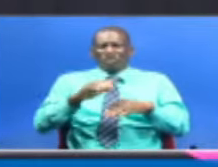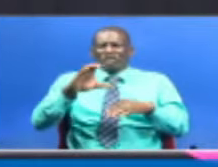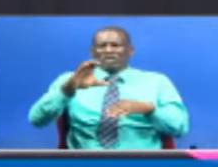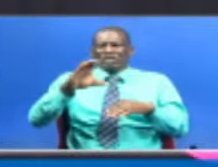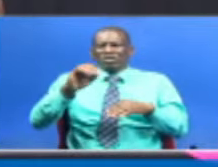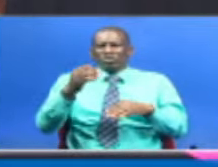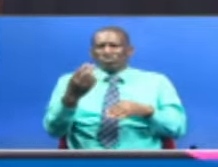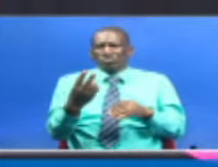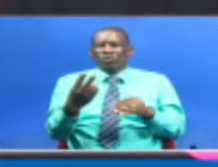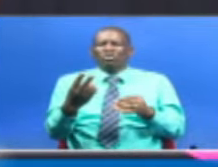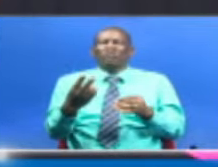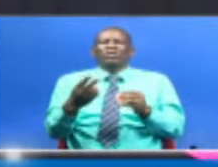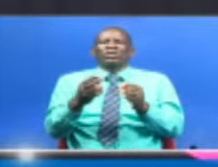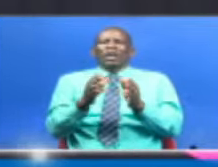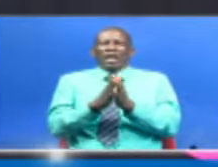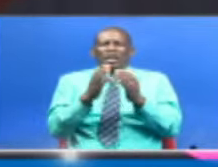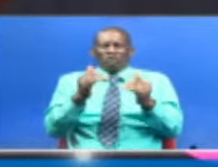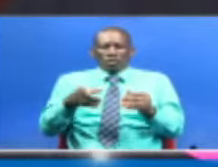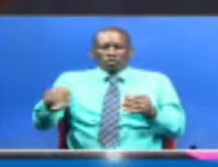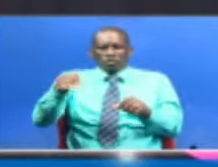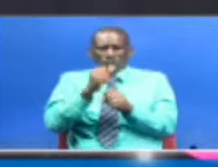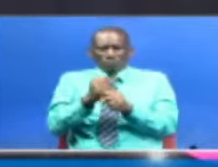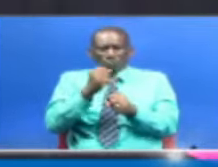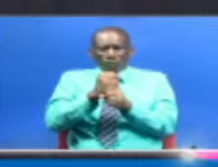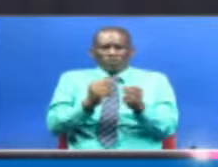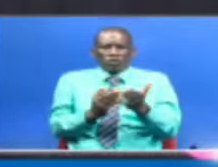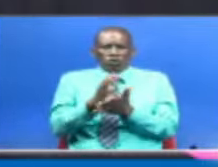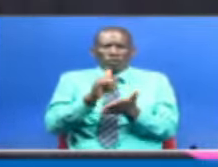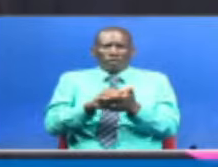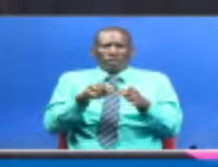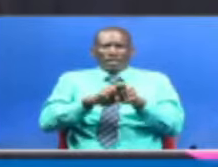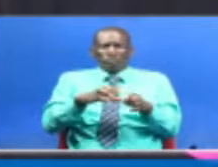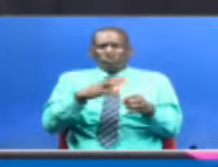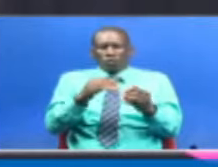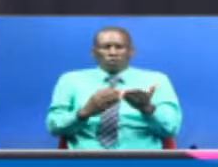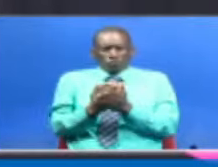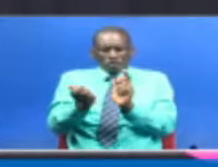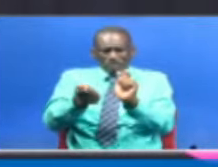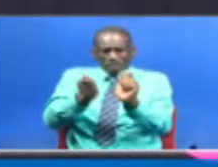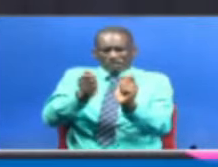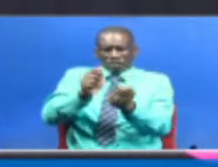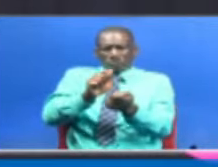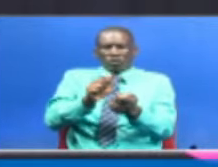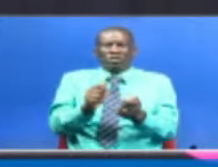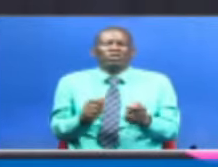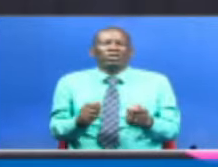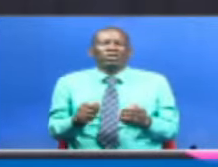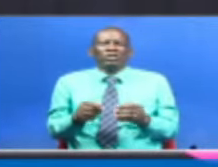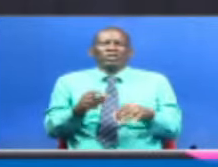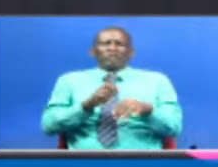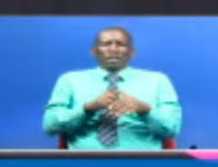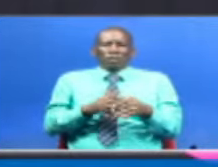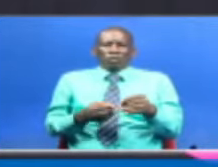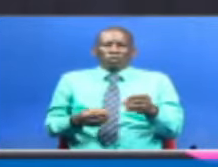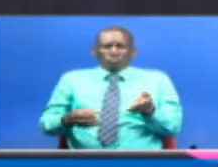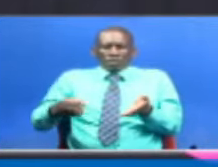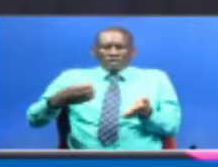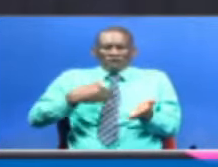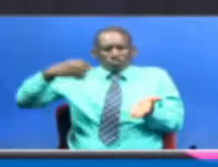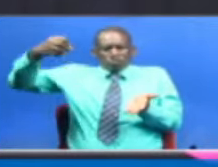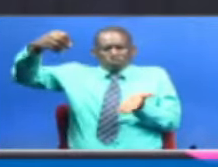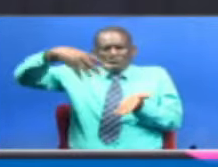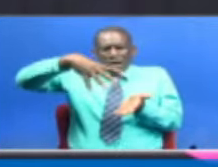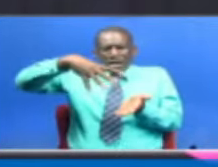And therefore, we'll work and ensure that even as we go through the transition, when we lay solar panels, you can